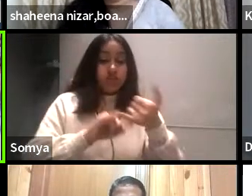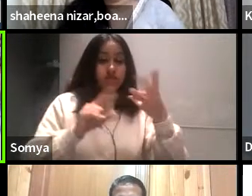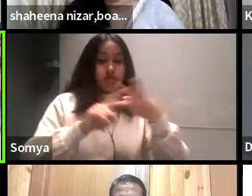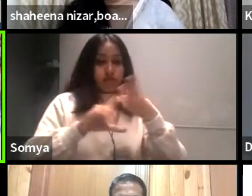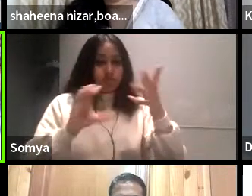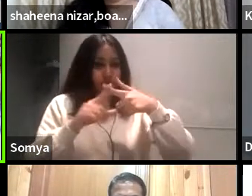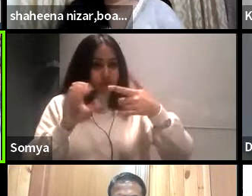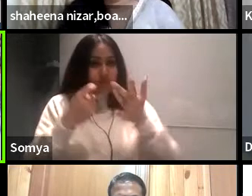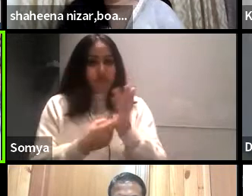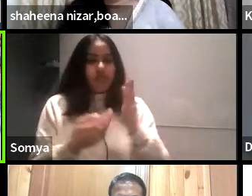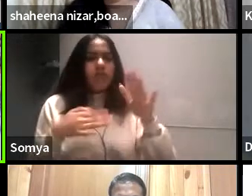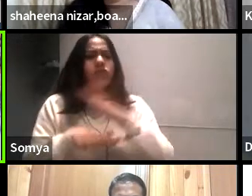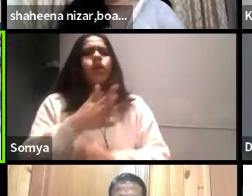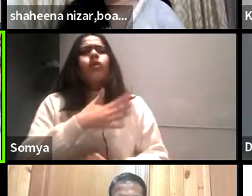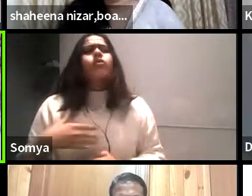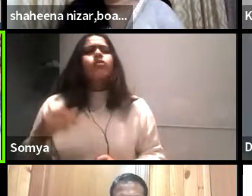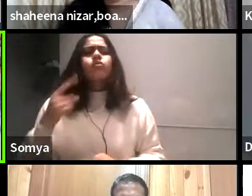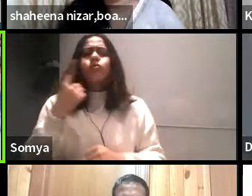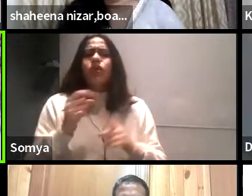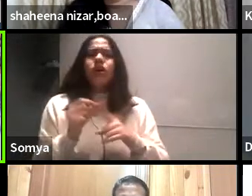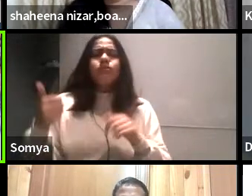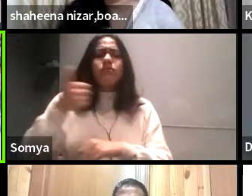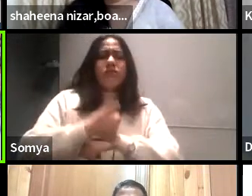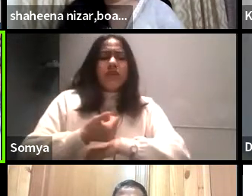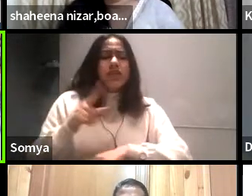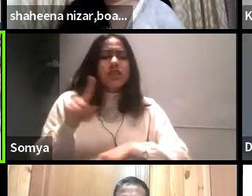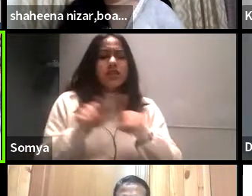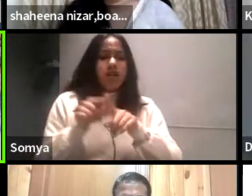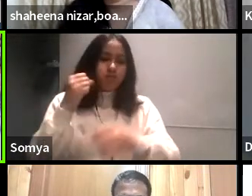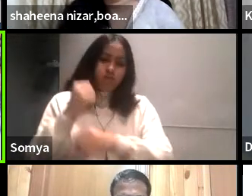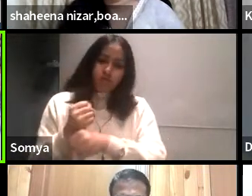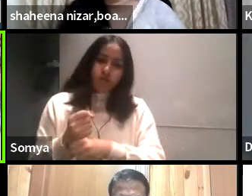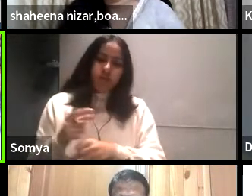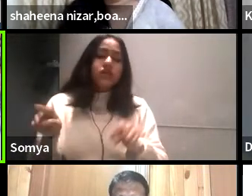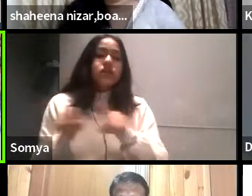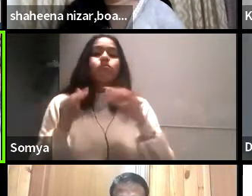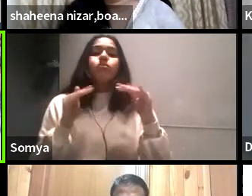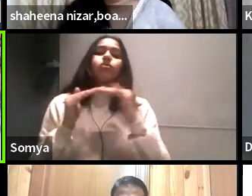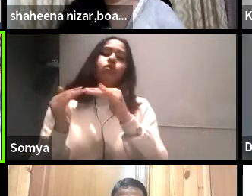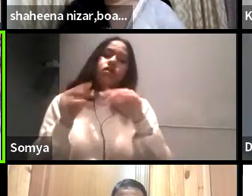and organizers represented in the Wales Government Disability Equality